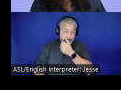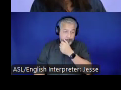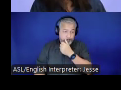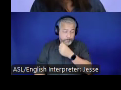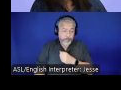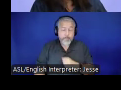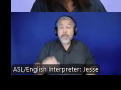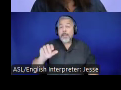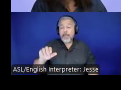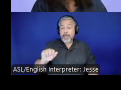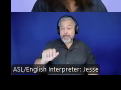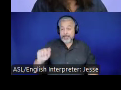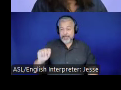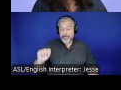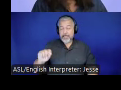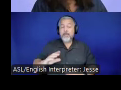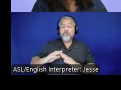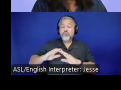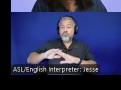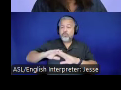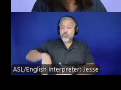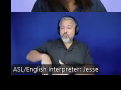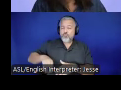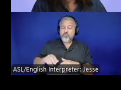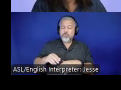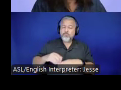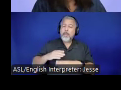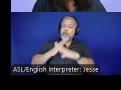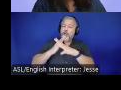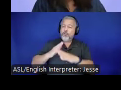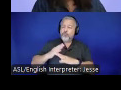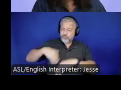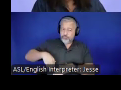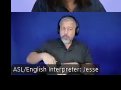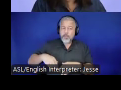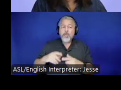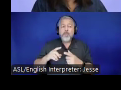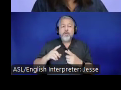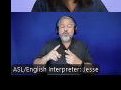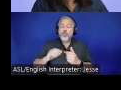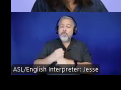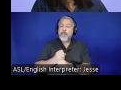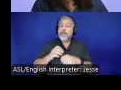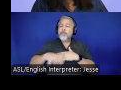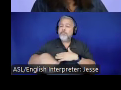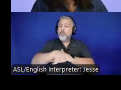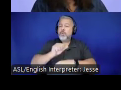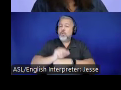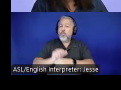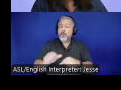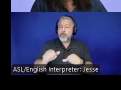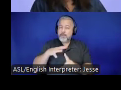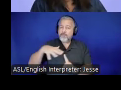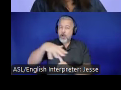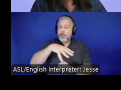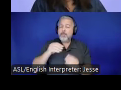AT removes barriers and opens access to job opportunities by leveling the playing field, boosting